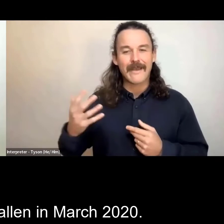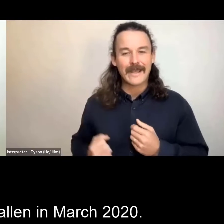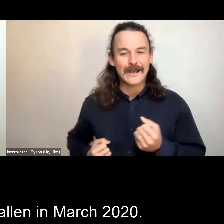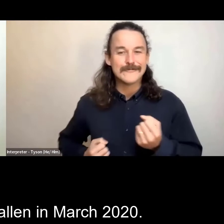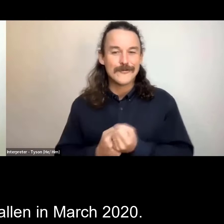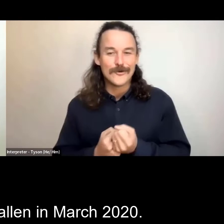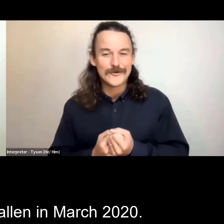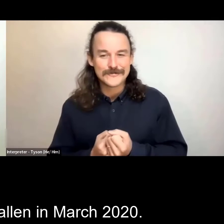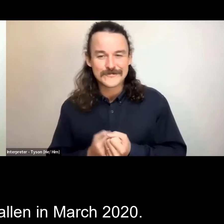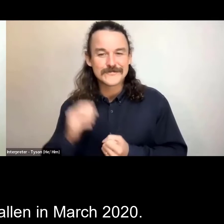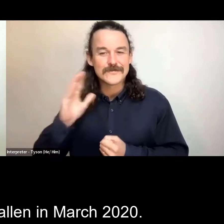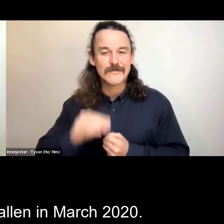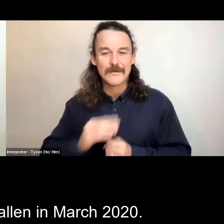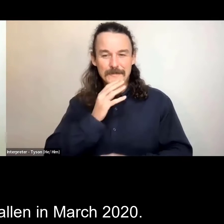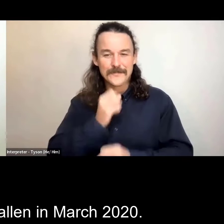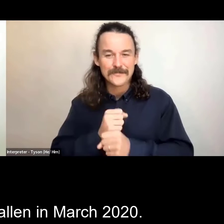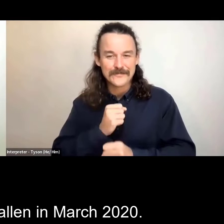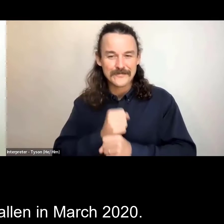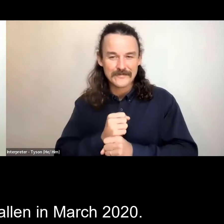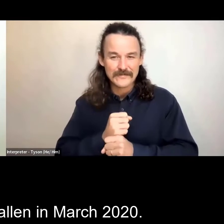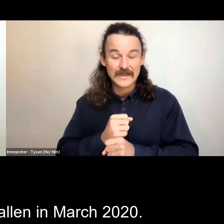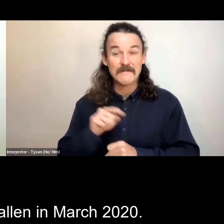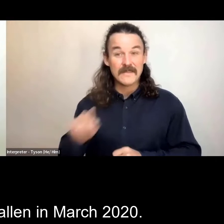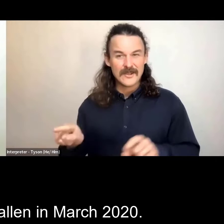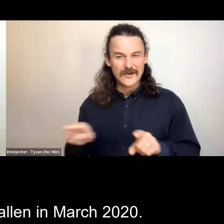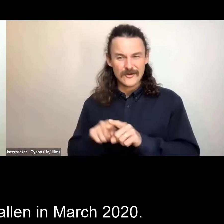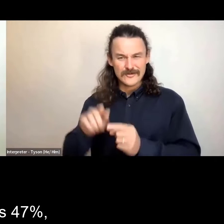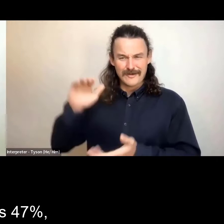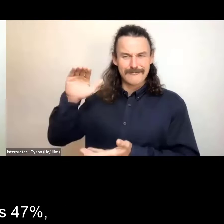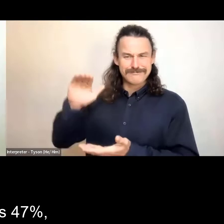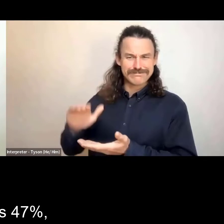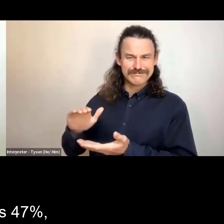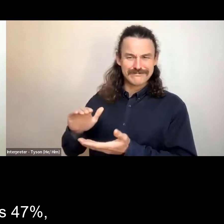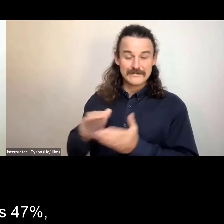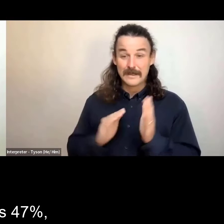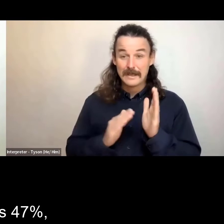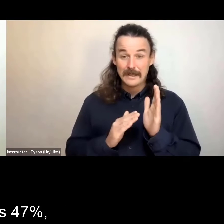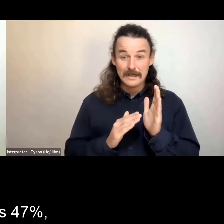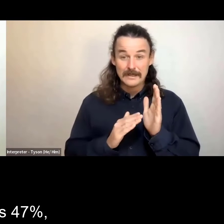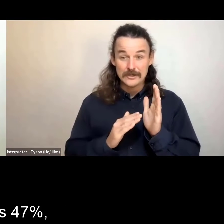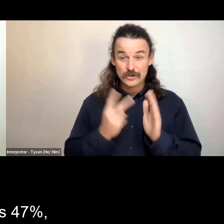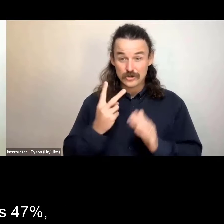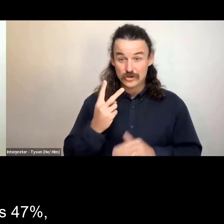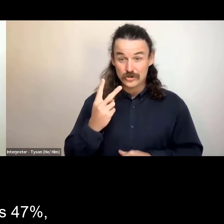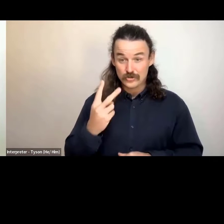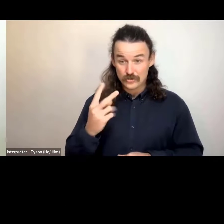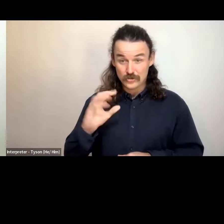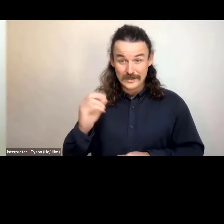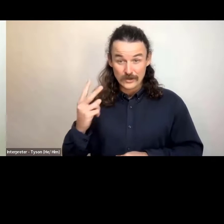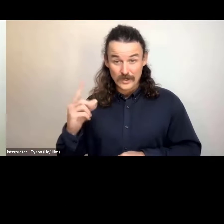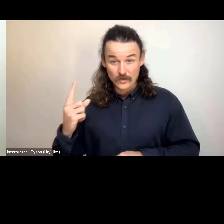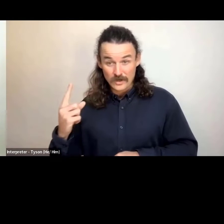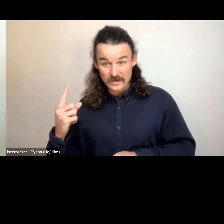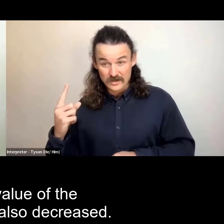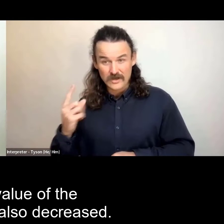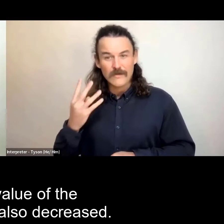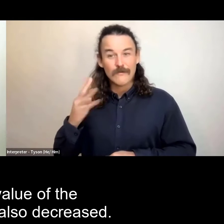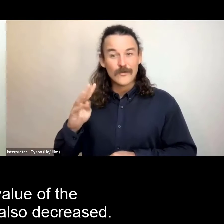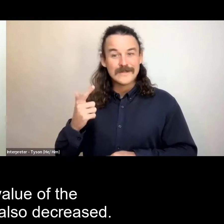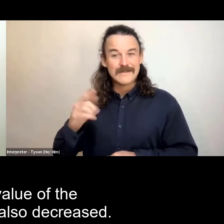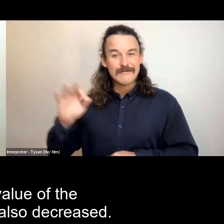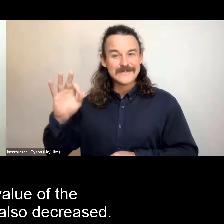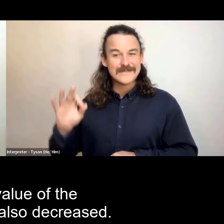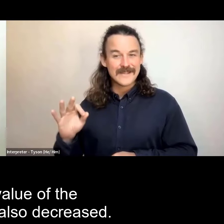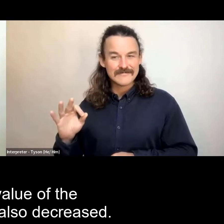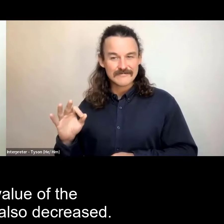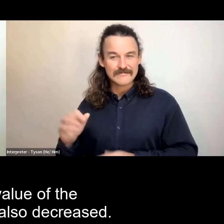this has also fallen. In March 2021, it was 47%. And the value